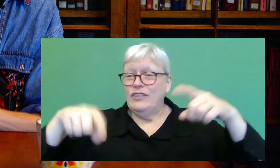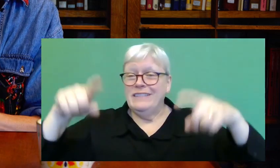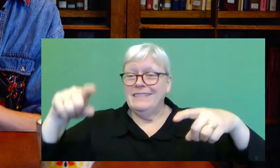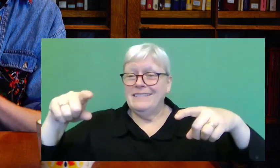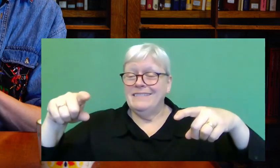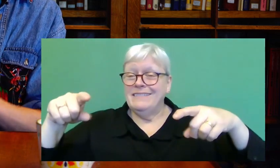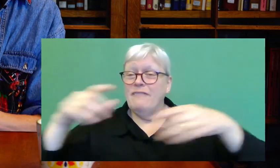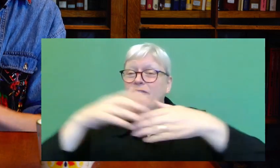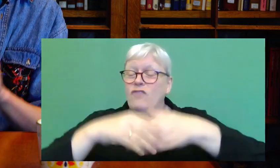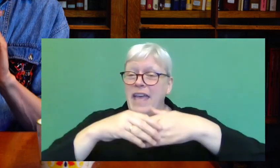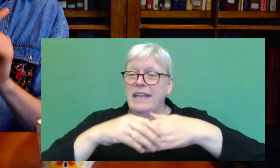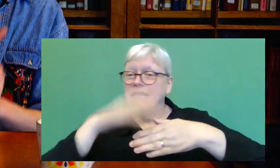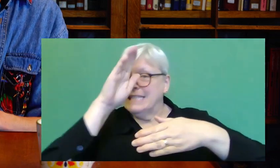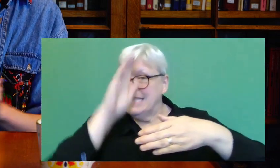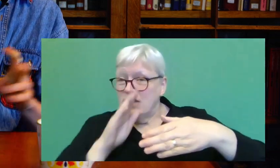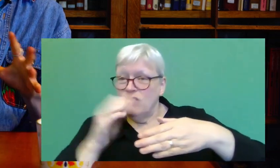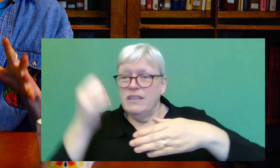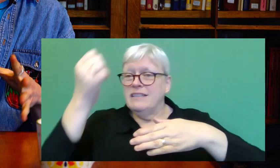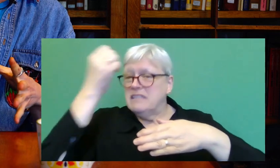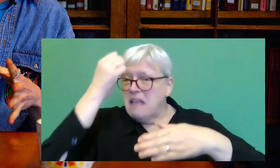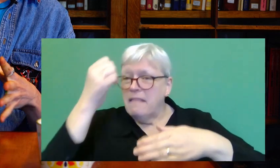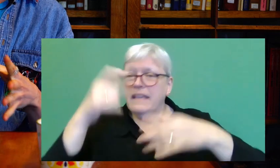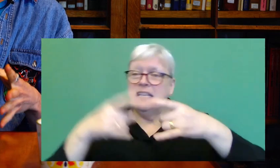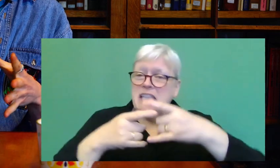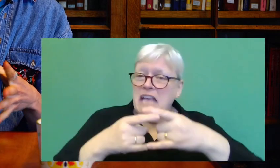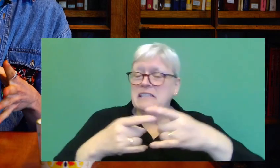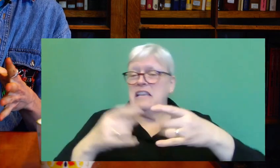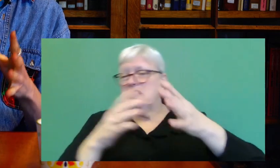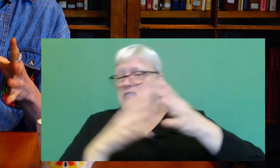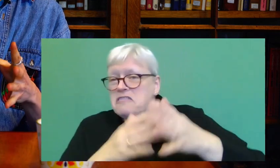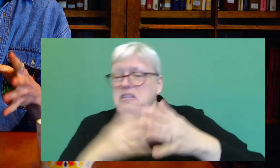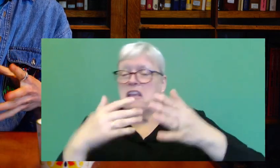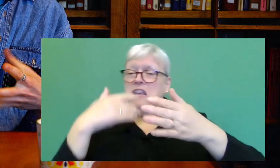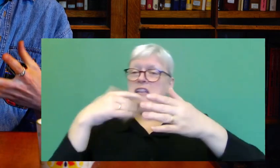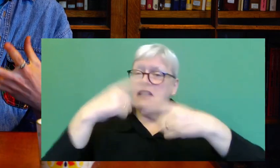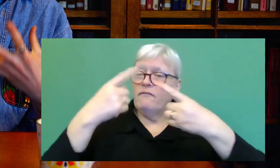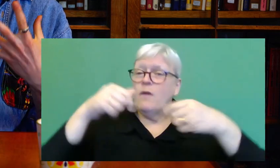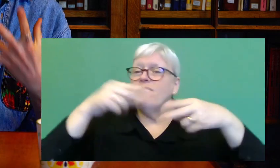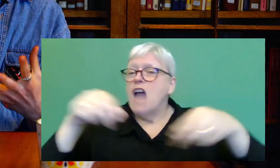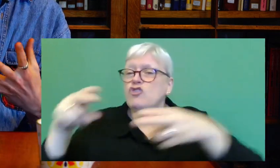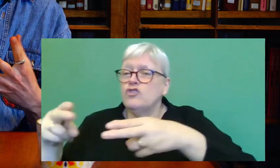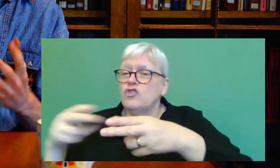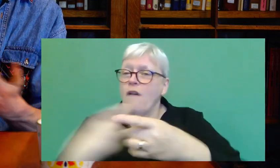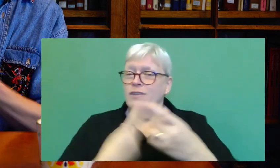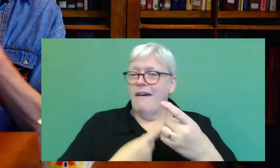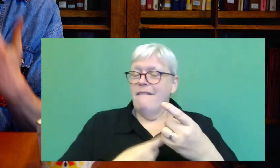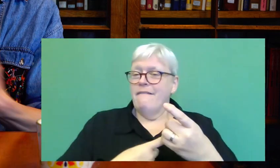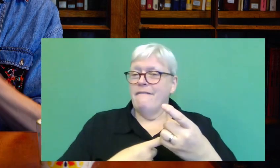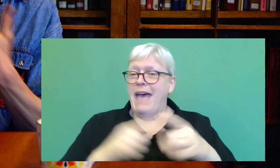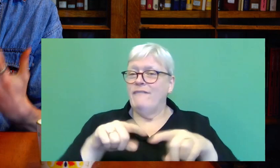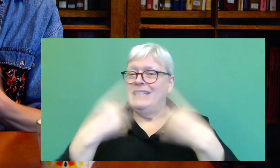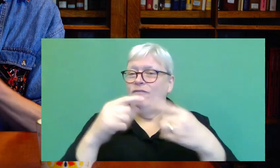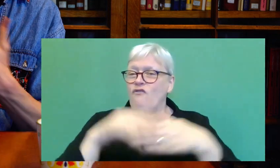the silly version, the sexy version, the smutty version. We have friendships which, I guess, satisfy or create